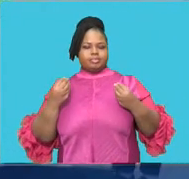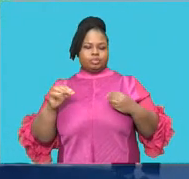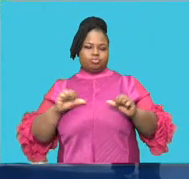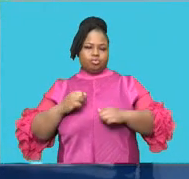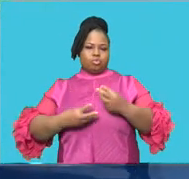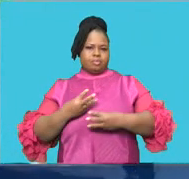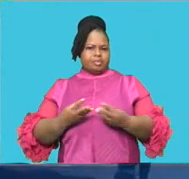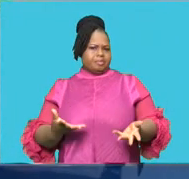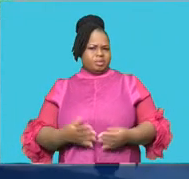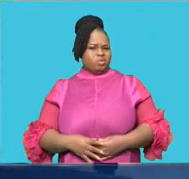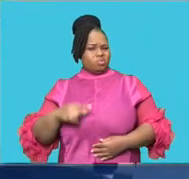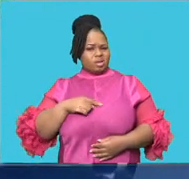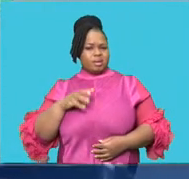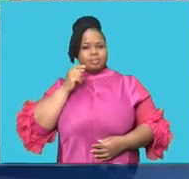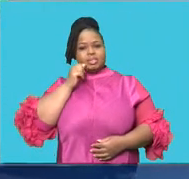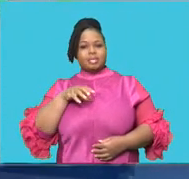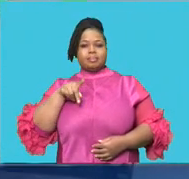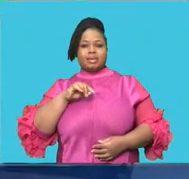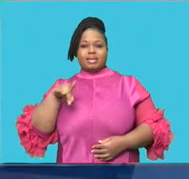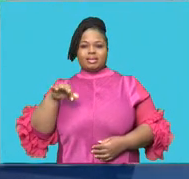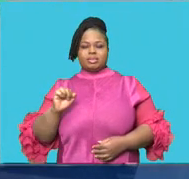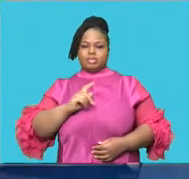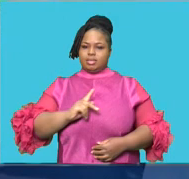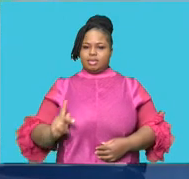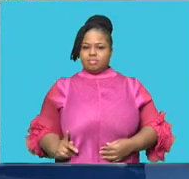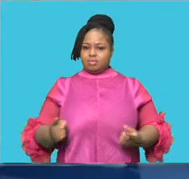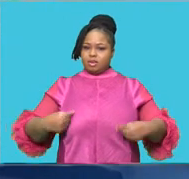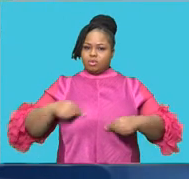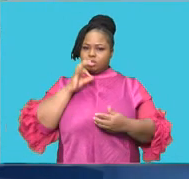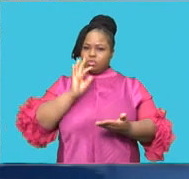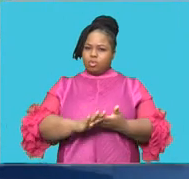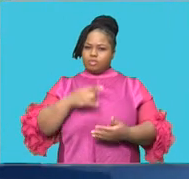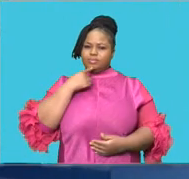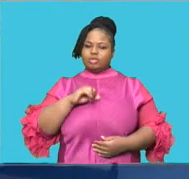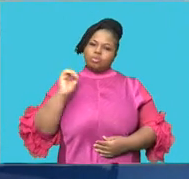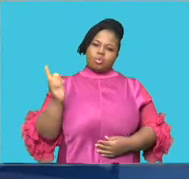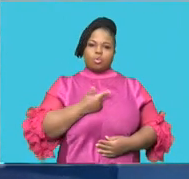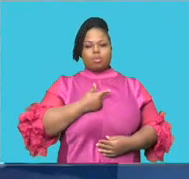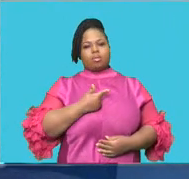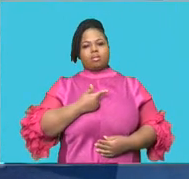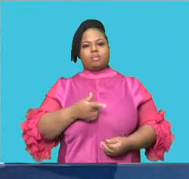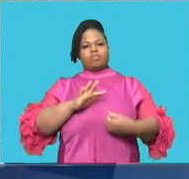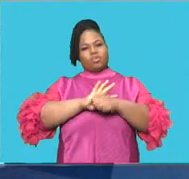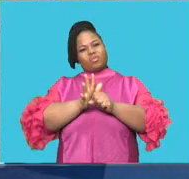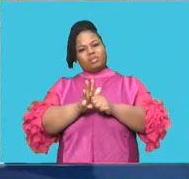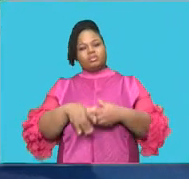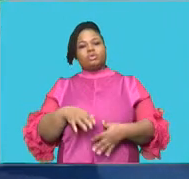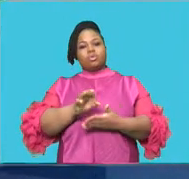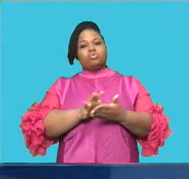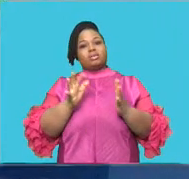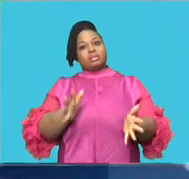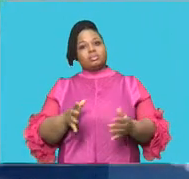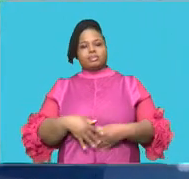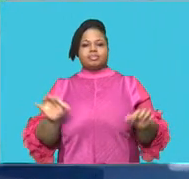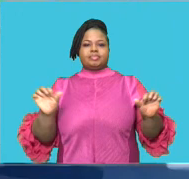back. Because Mr. Panyaza Lesufi, our Premier, promised us that all COVID-19 contractors must